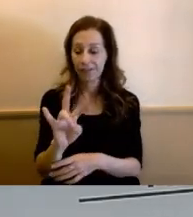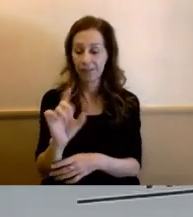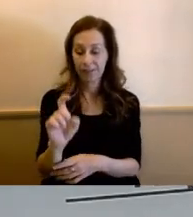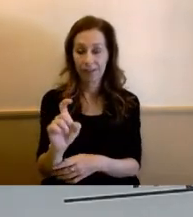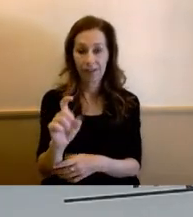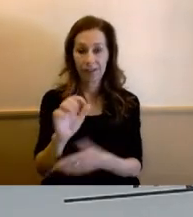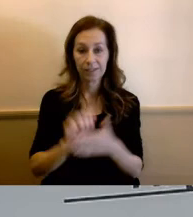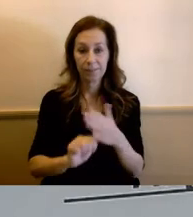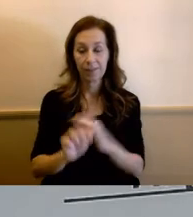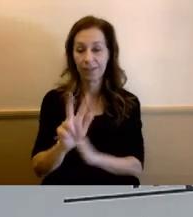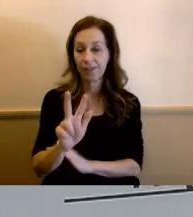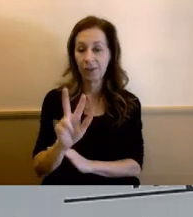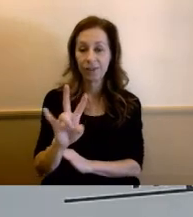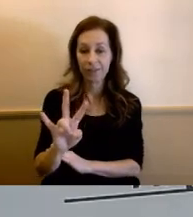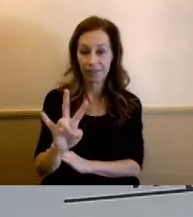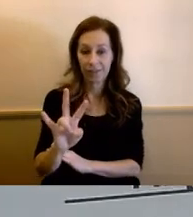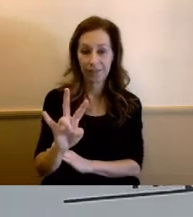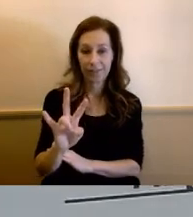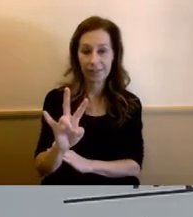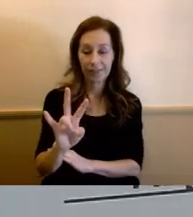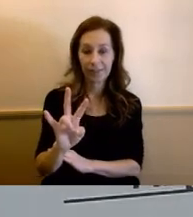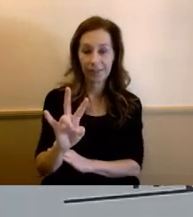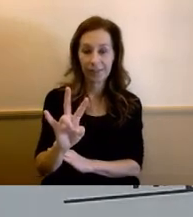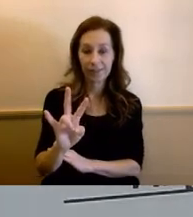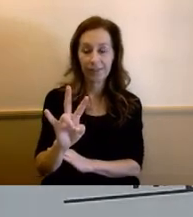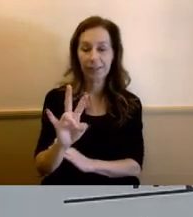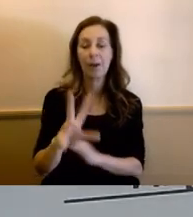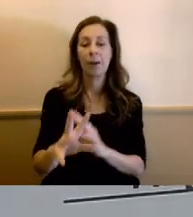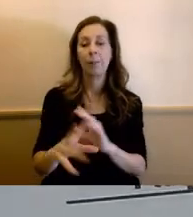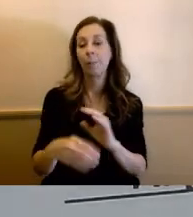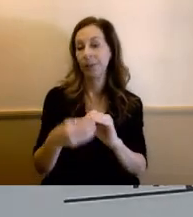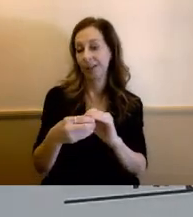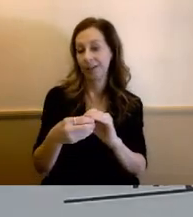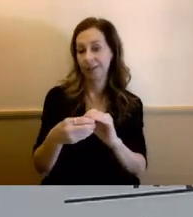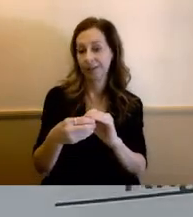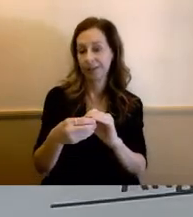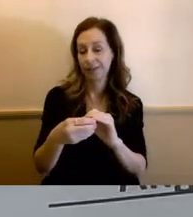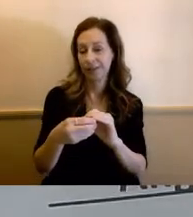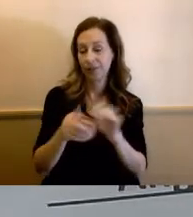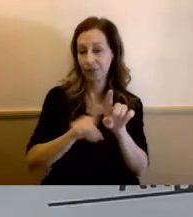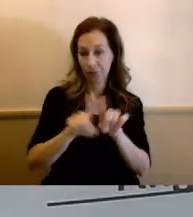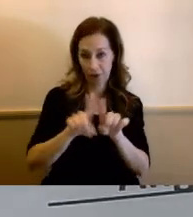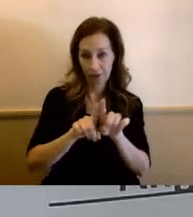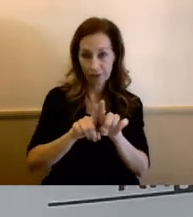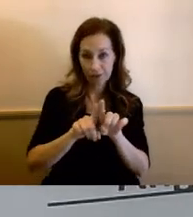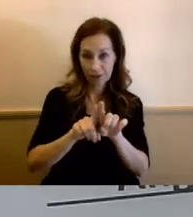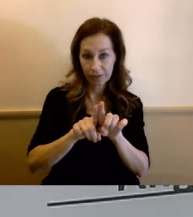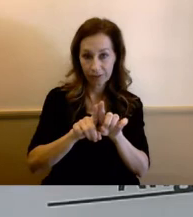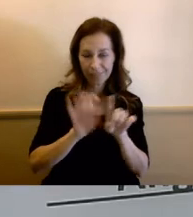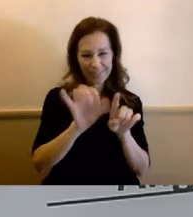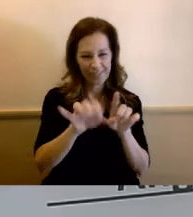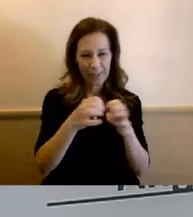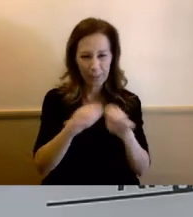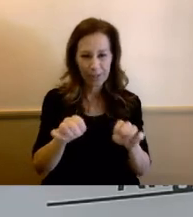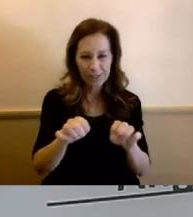37 plus the star is this equation,